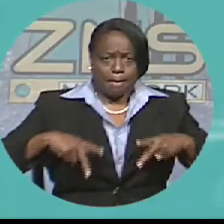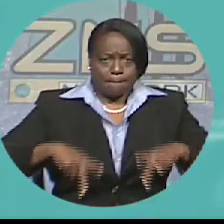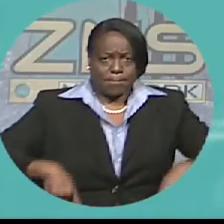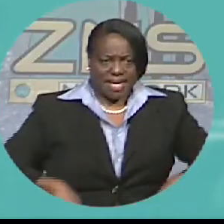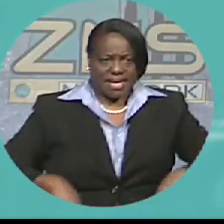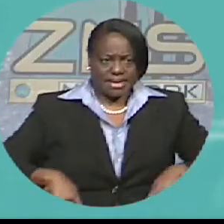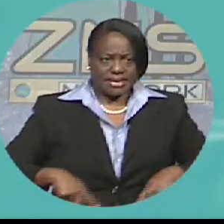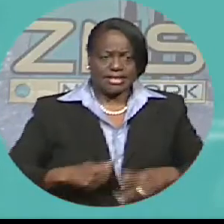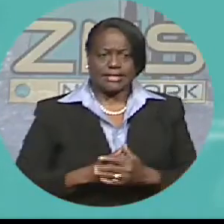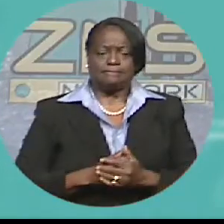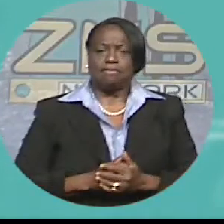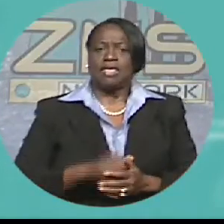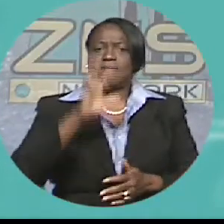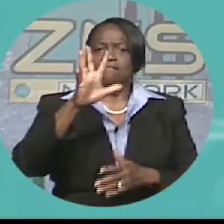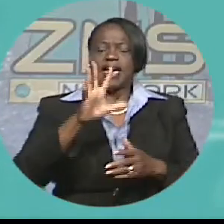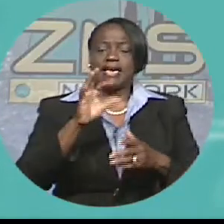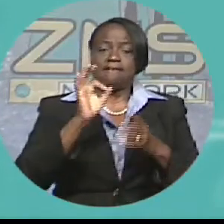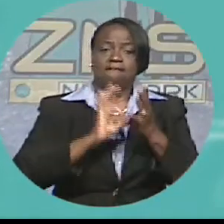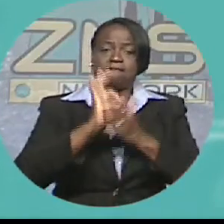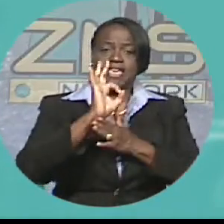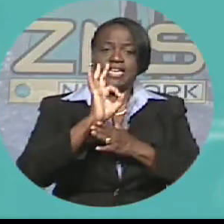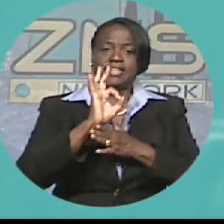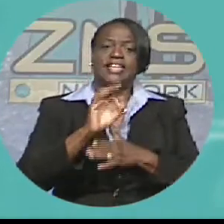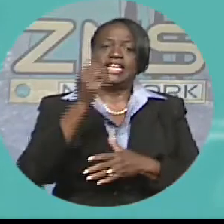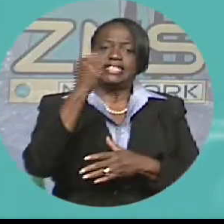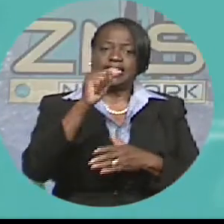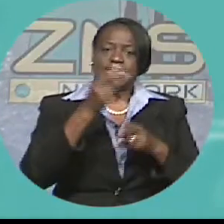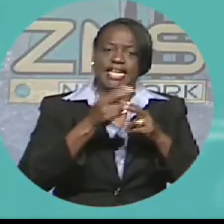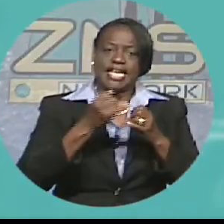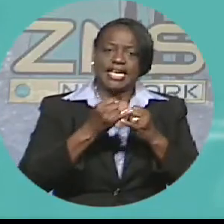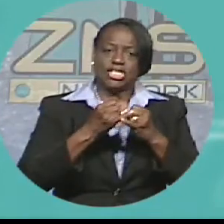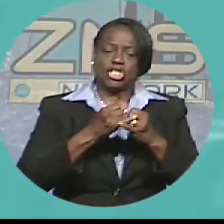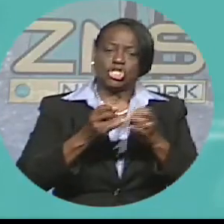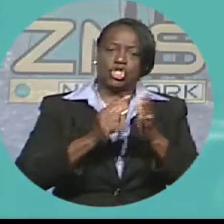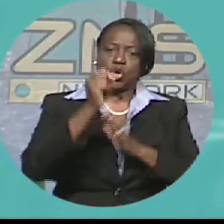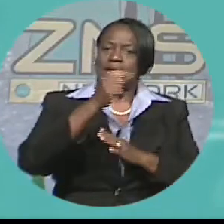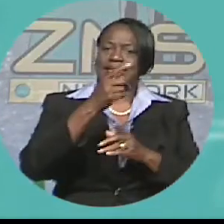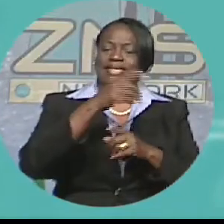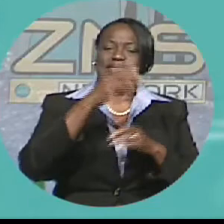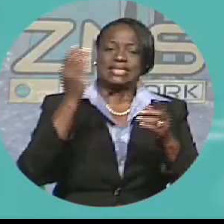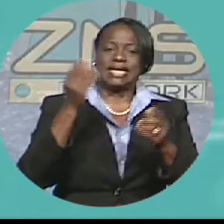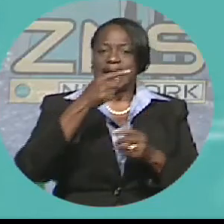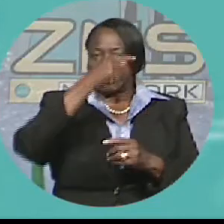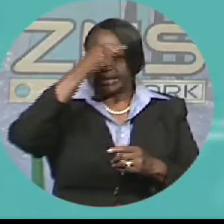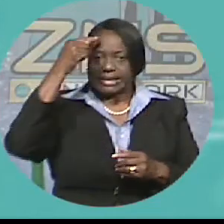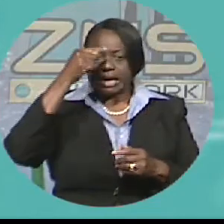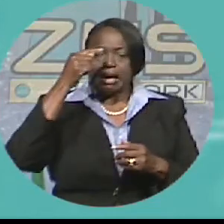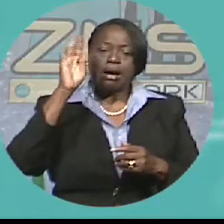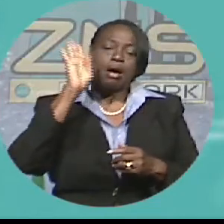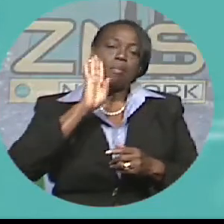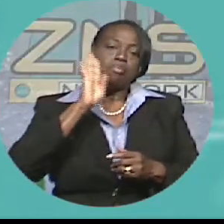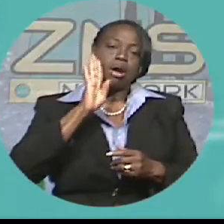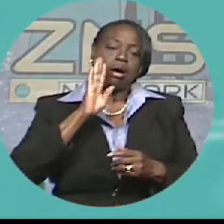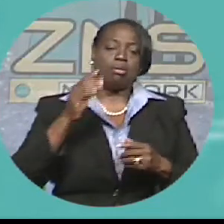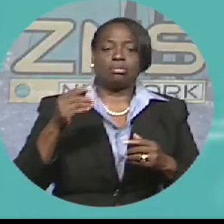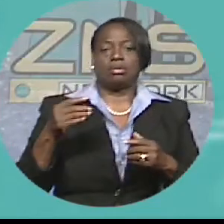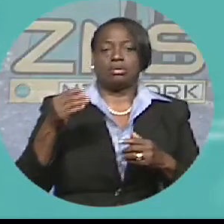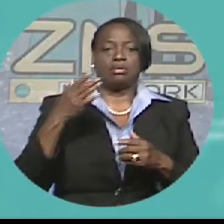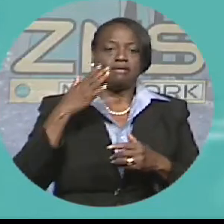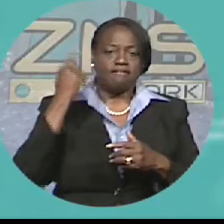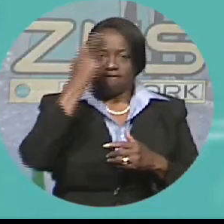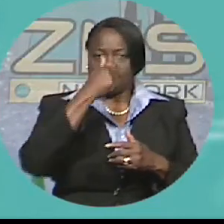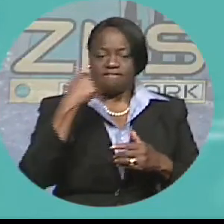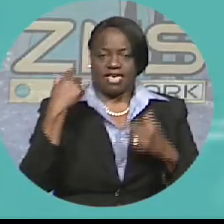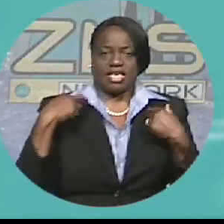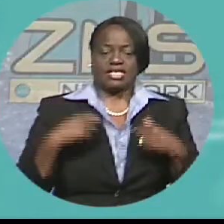about 5 feet 10 inches tall and has dark brown complexion. Anyone seeing him or knowing about his whereabouts should contact police